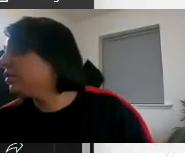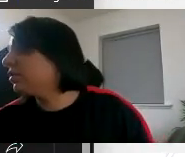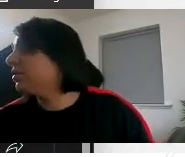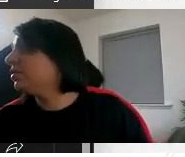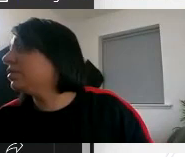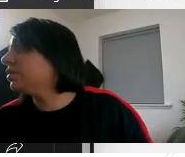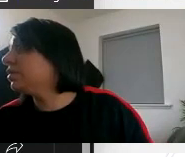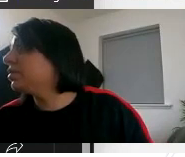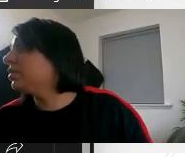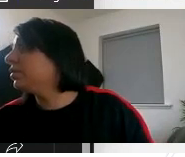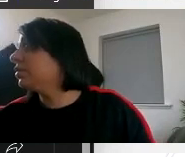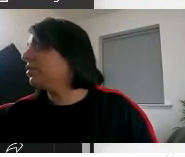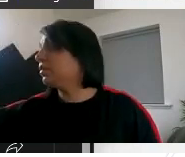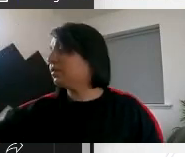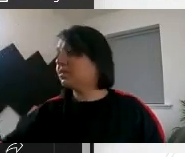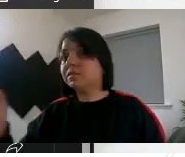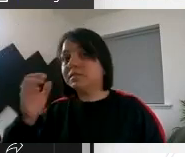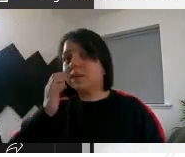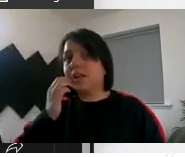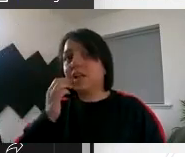In Sheffield.